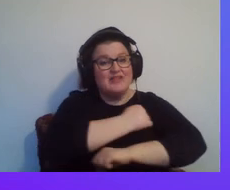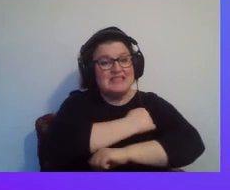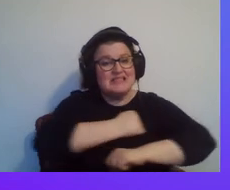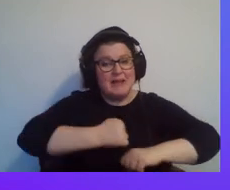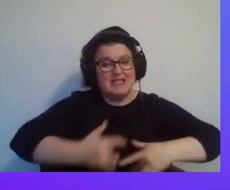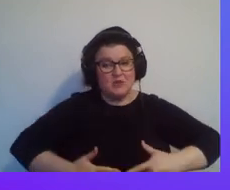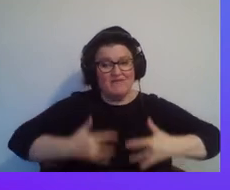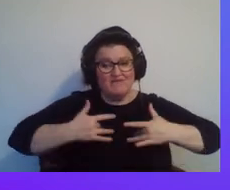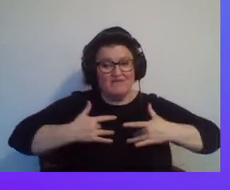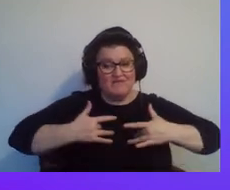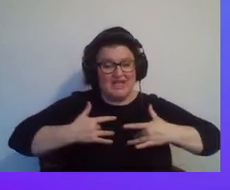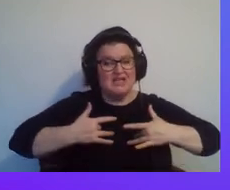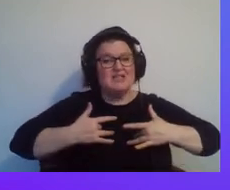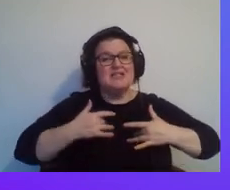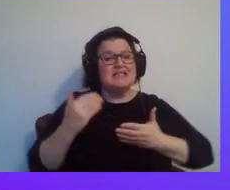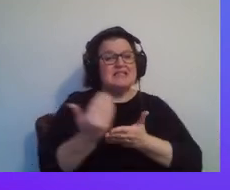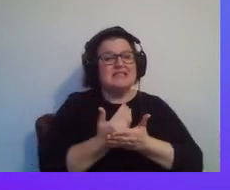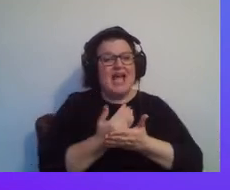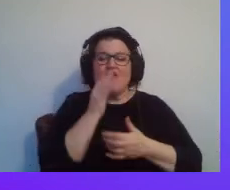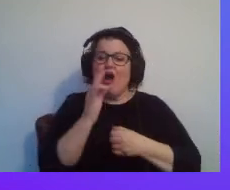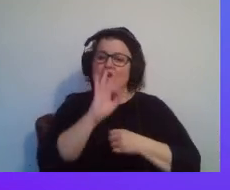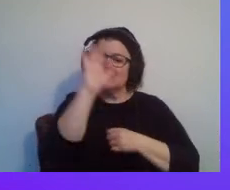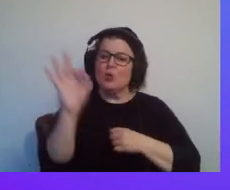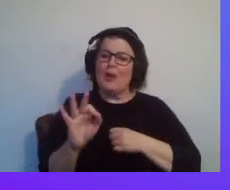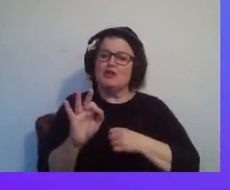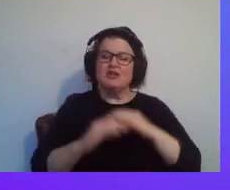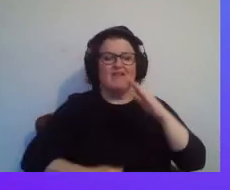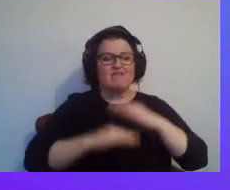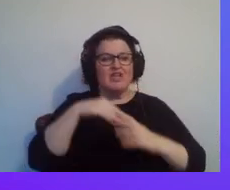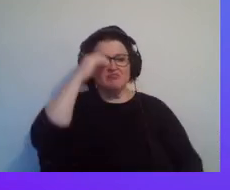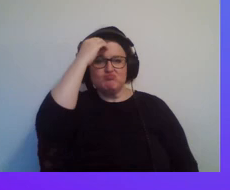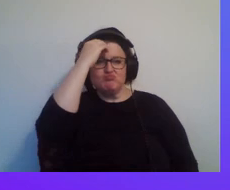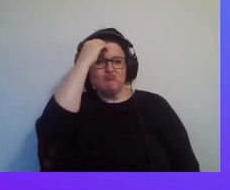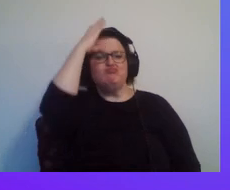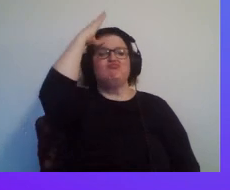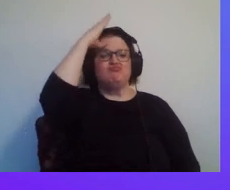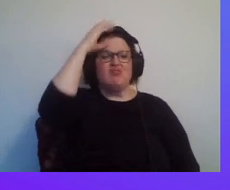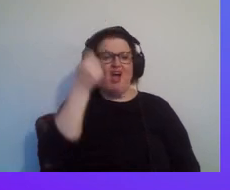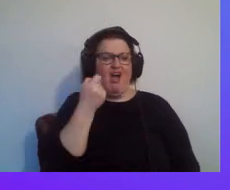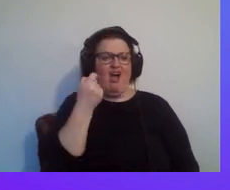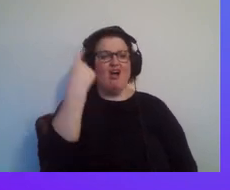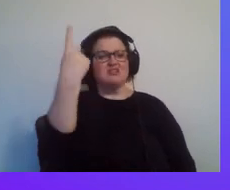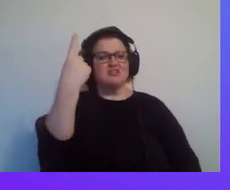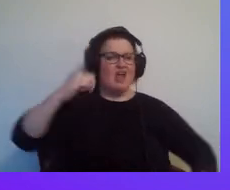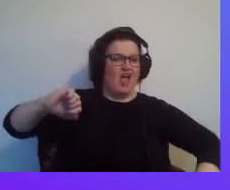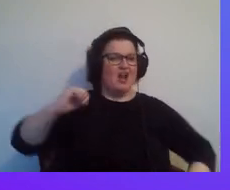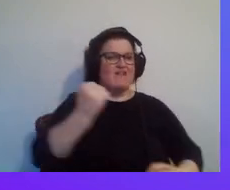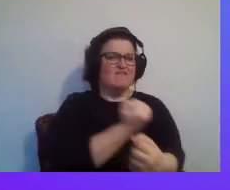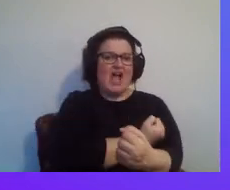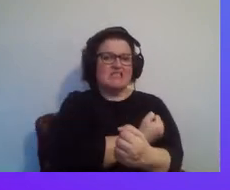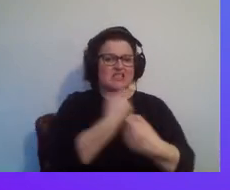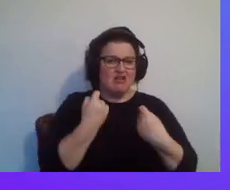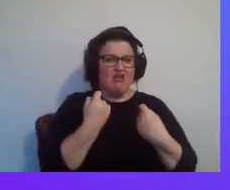communities to ask questions, to become, you know, fully informed. And let's, you know, we don't want to see any more loss in